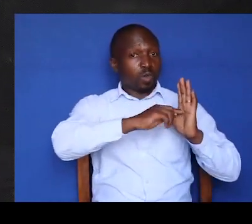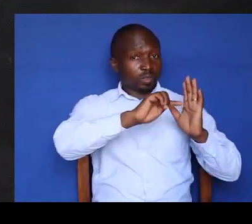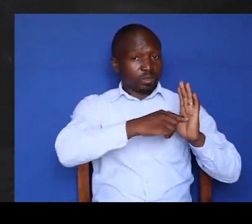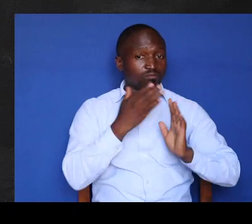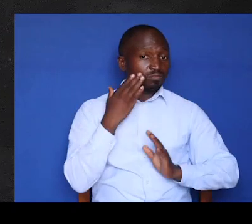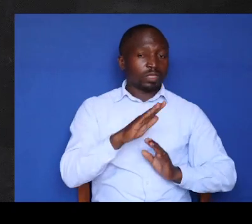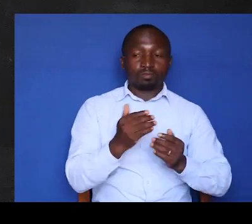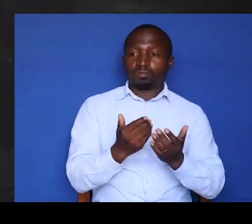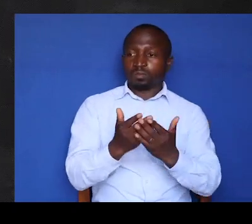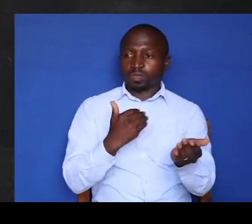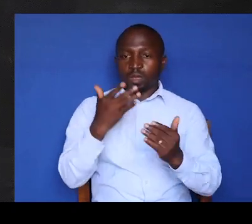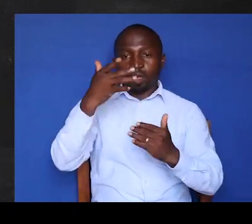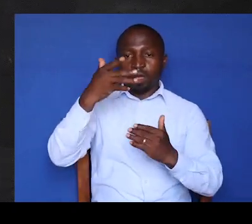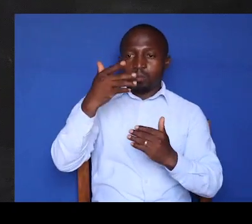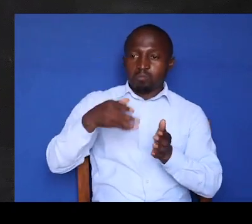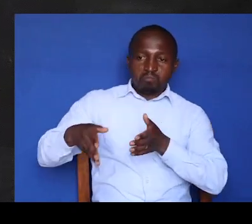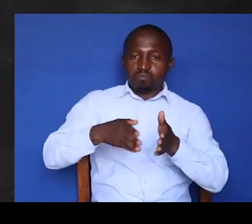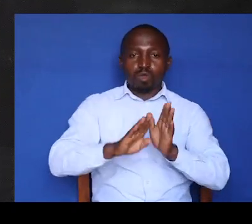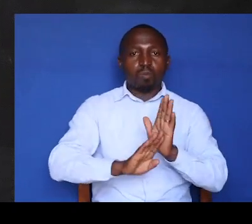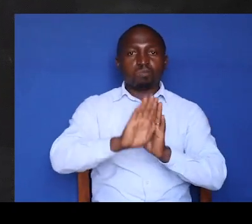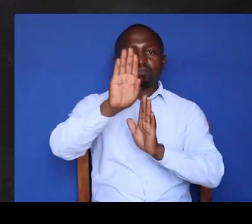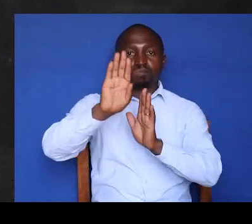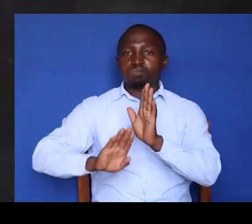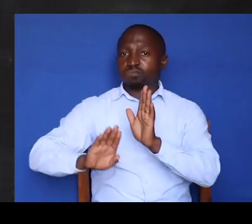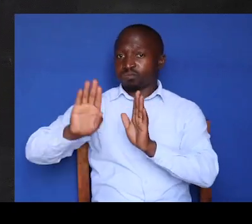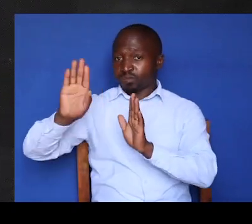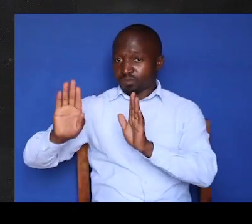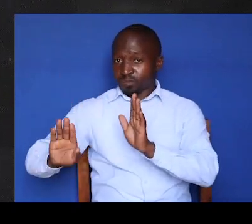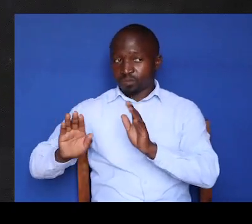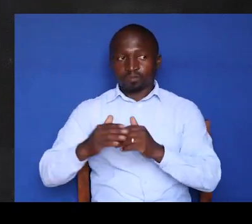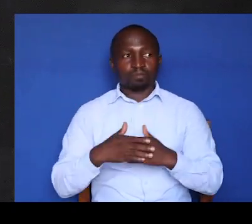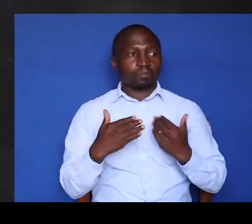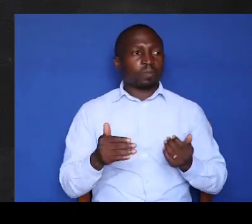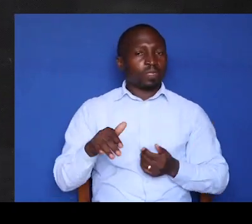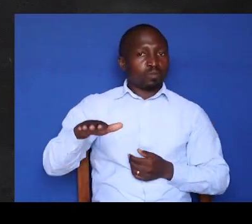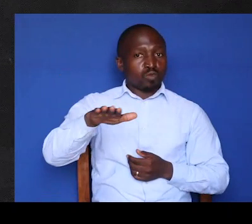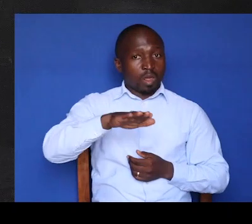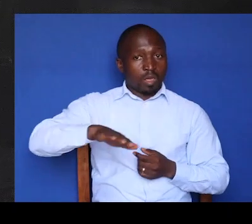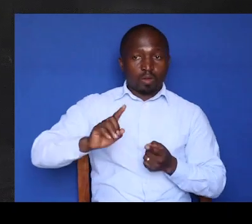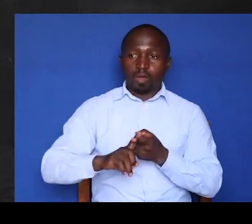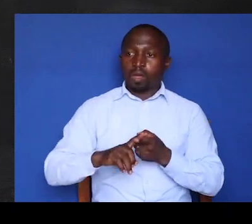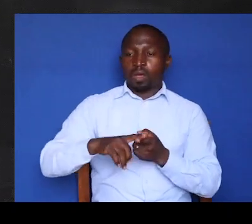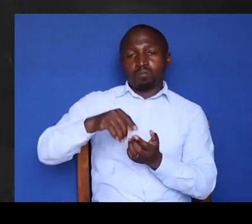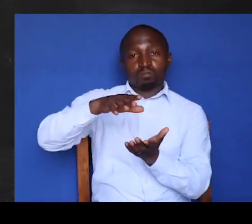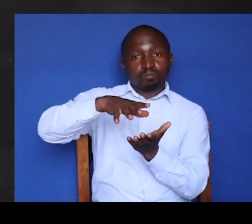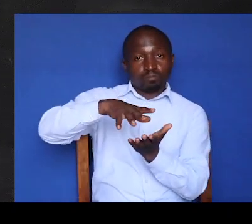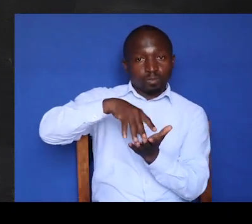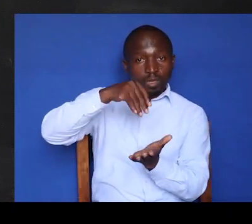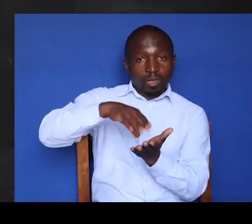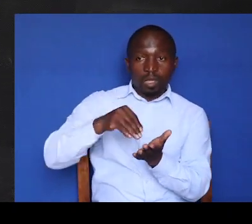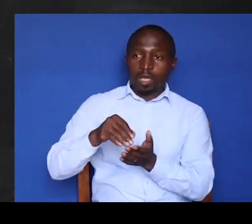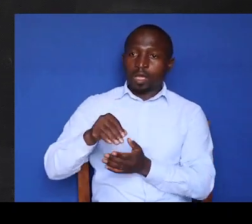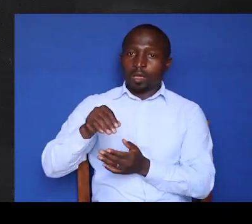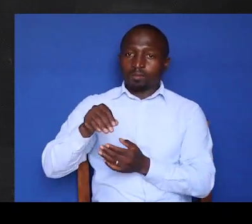of river regime. I would like you to have this. We have areas of limestone rocks where karst